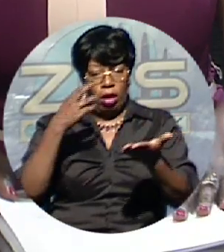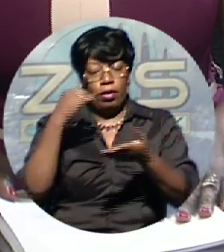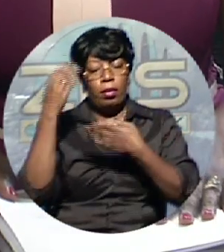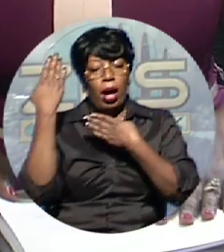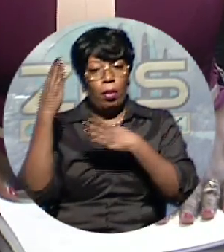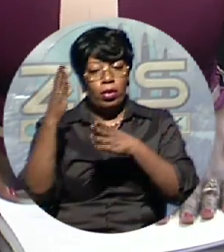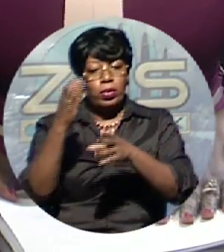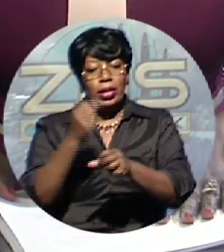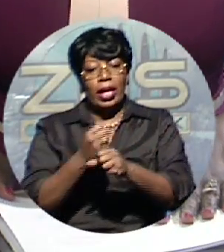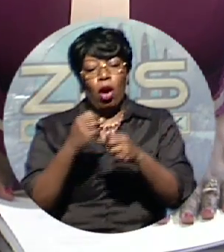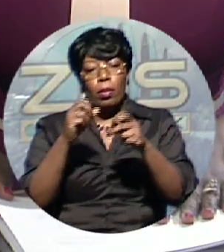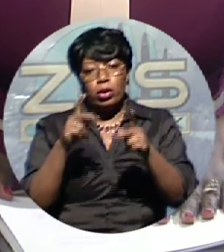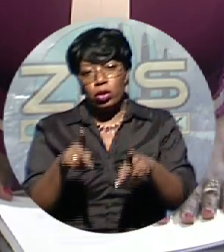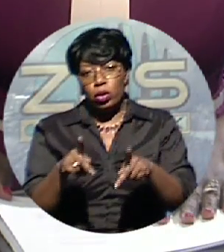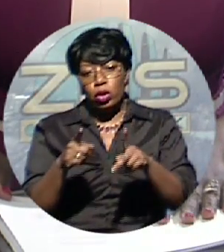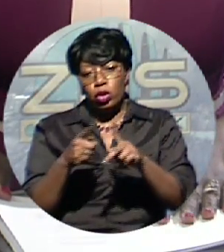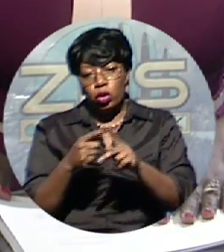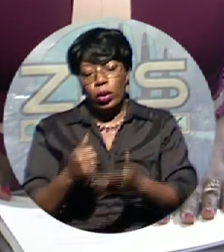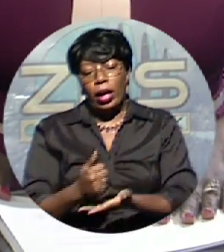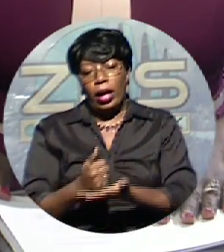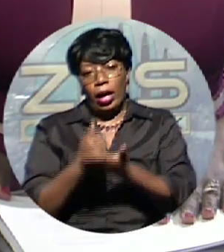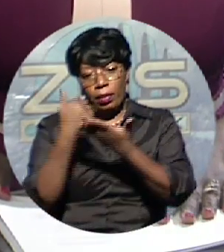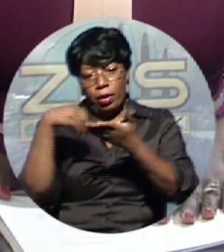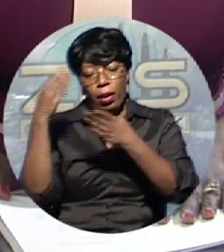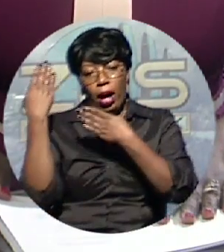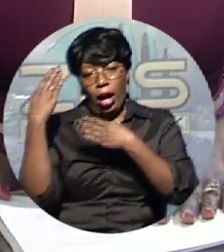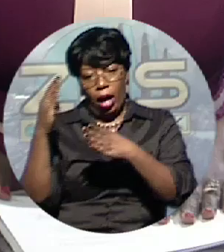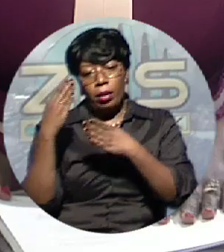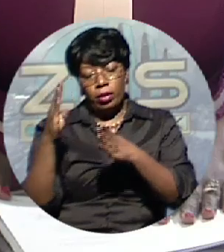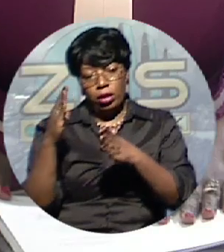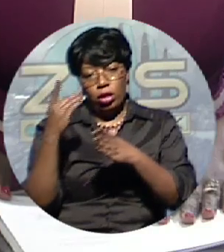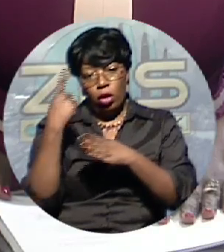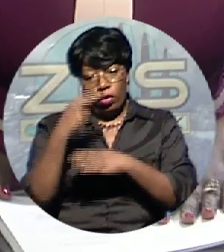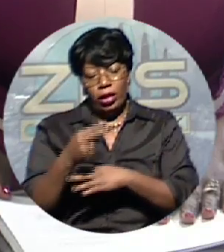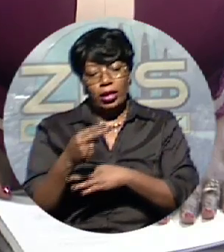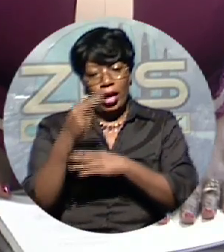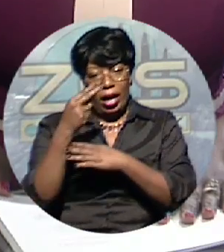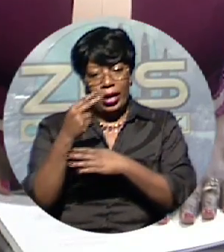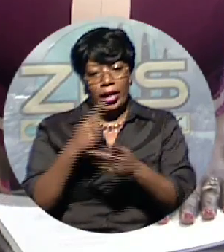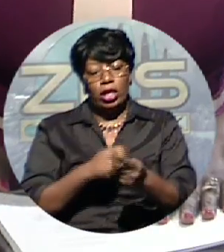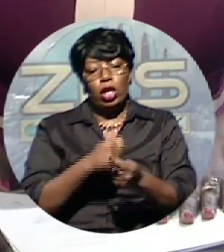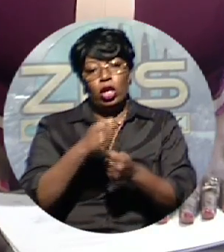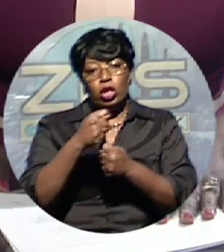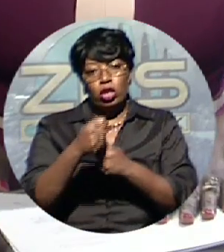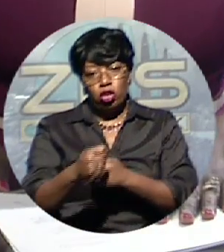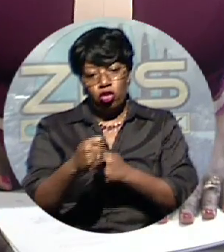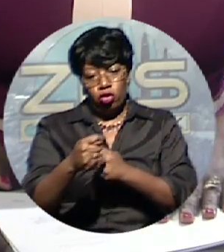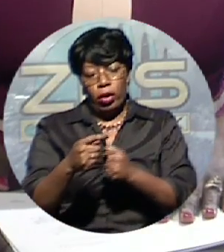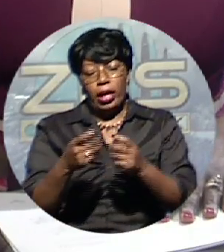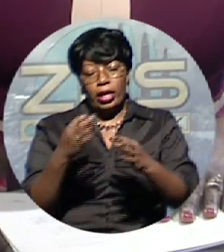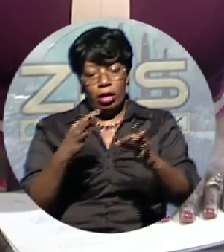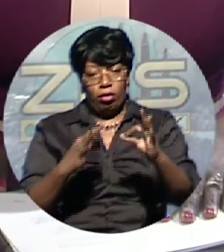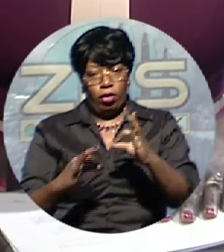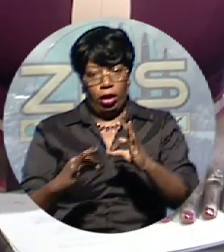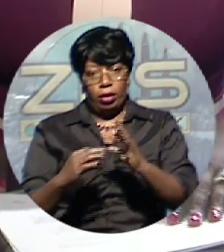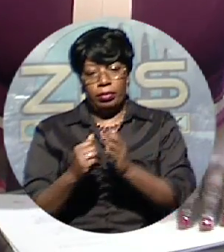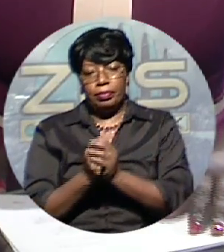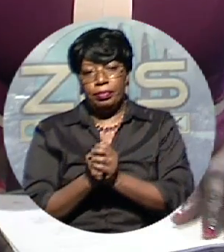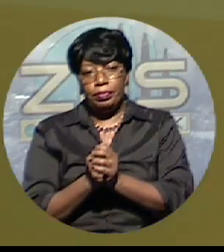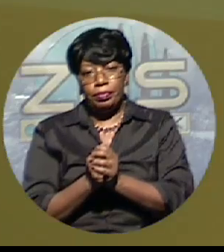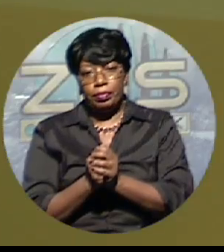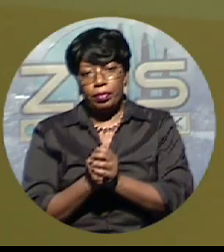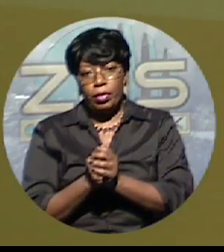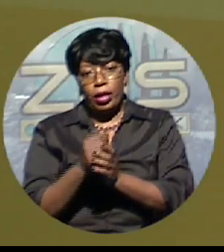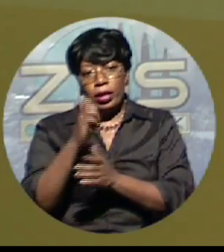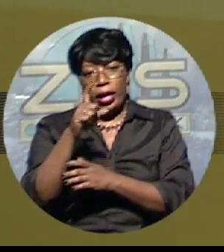Bahamas will get an opportunity to assist the Bahamas in preparing for the high-end trade fair. Here's Clint Watson.